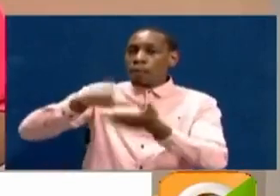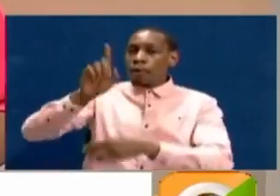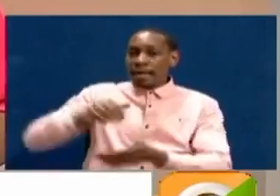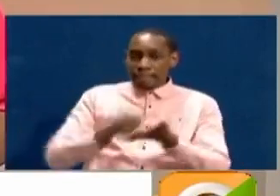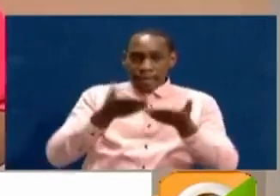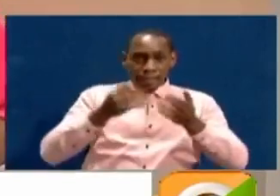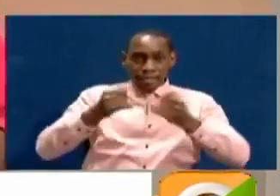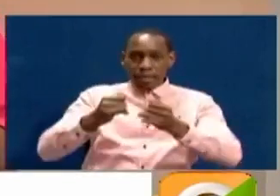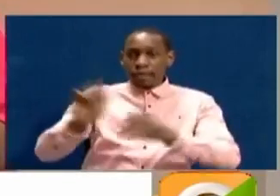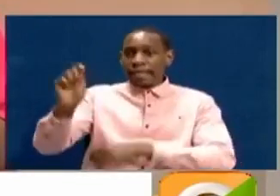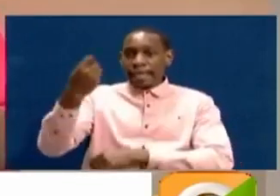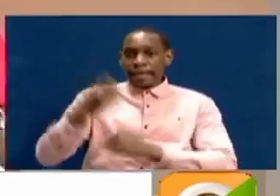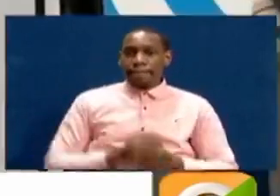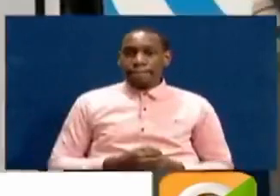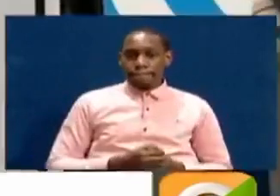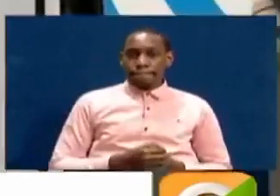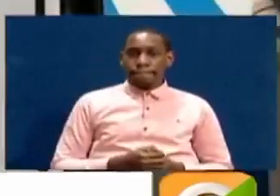trial here in Kenya.